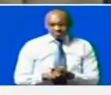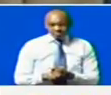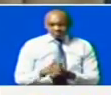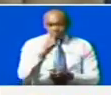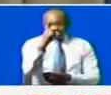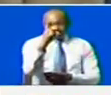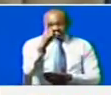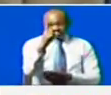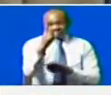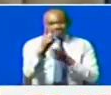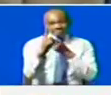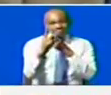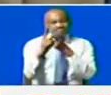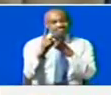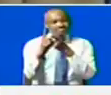one thing.